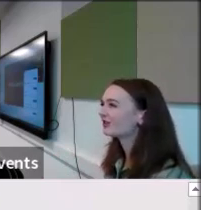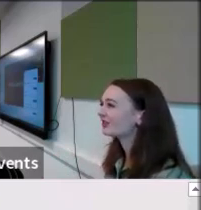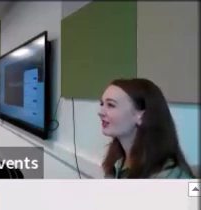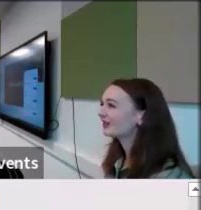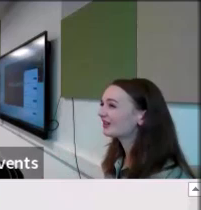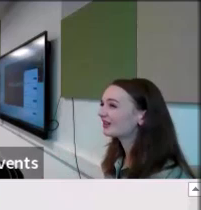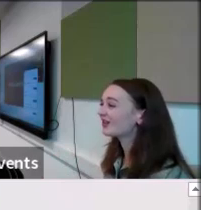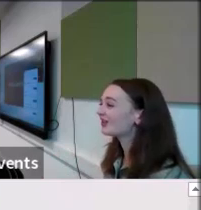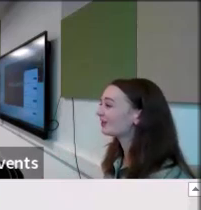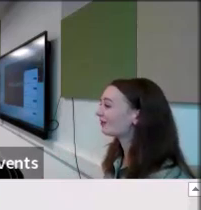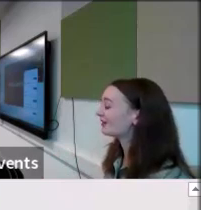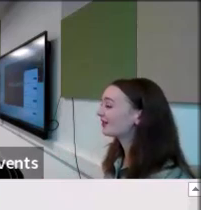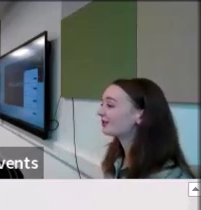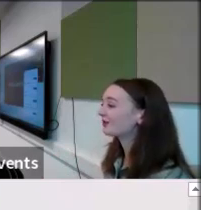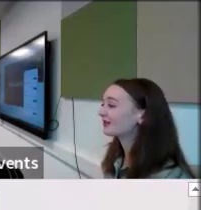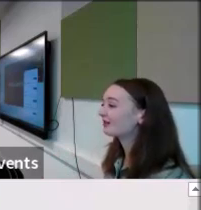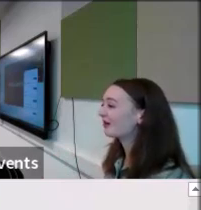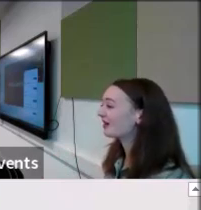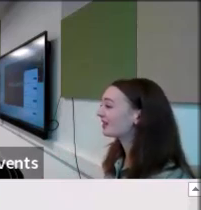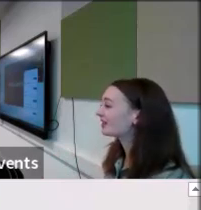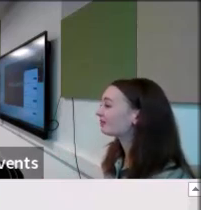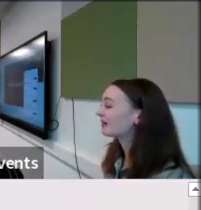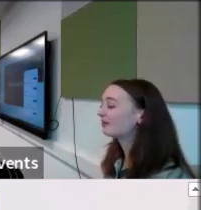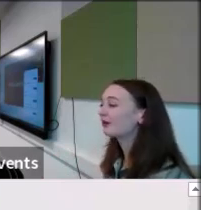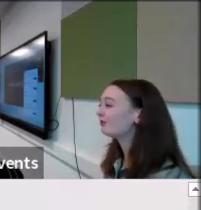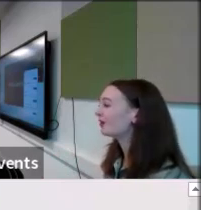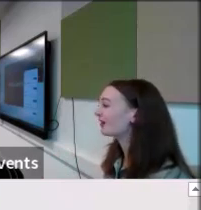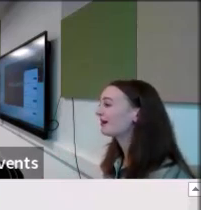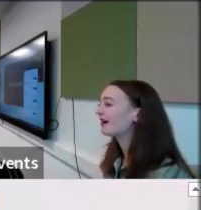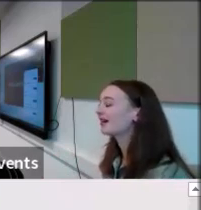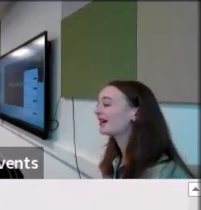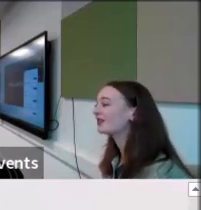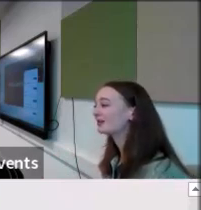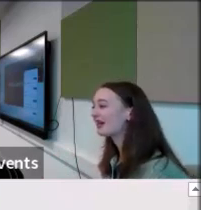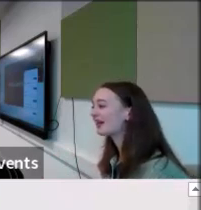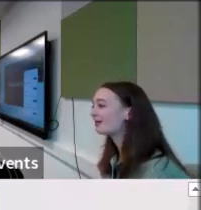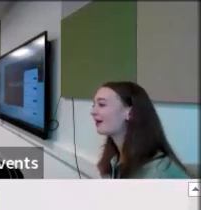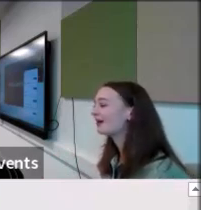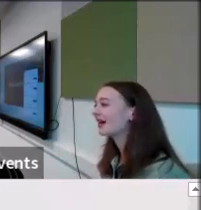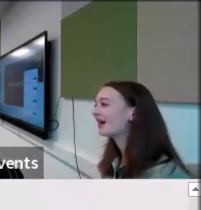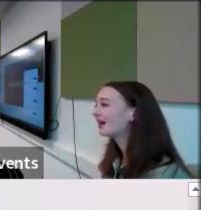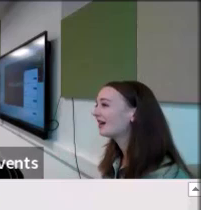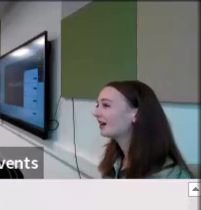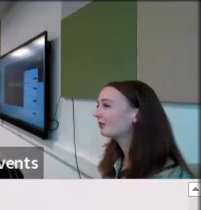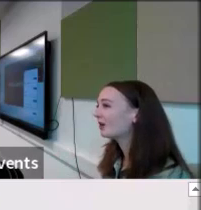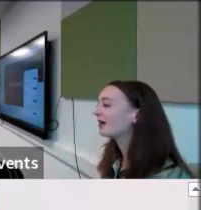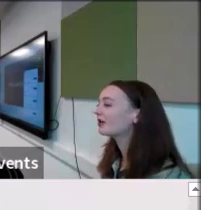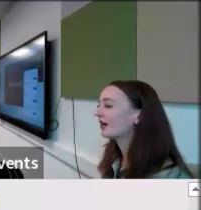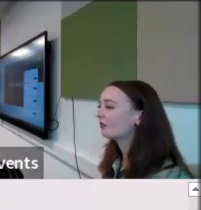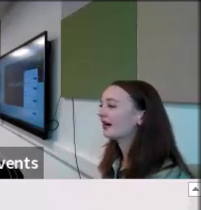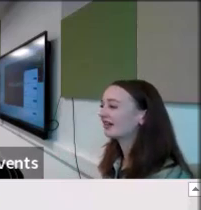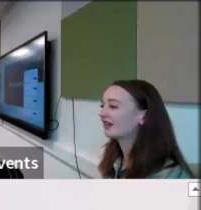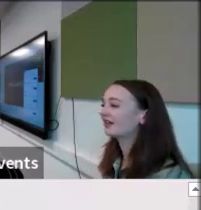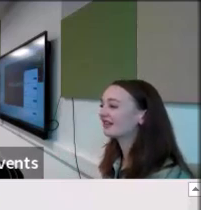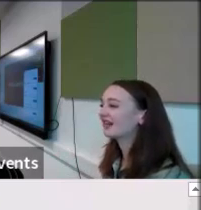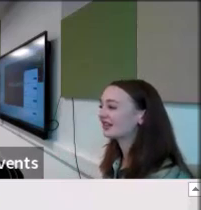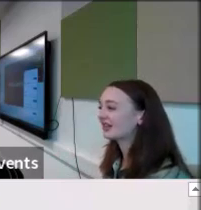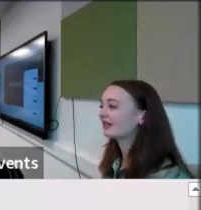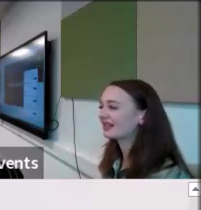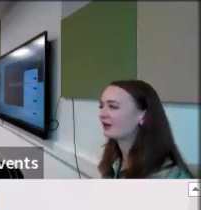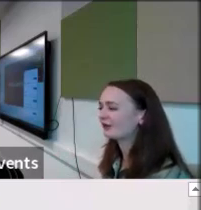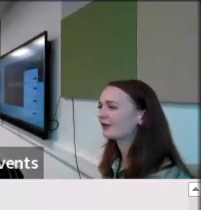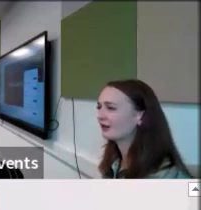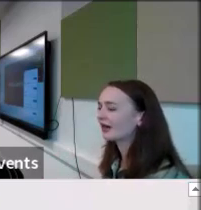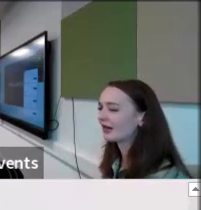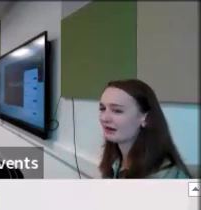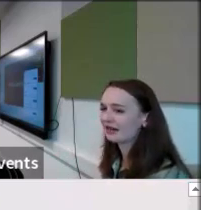it's just searching through individuals' experiences, people who are blogging about it, speaking about it. But I might try and compile a little list actually,